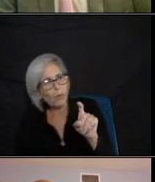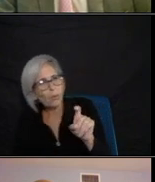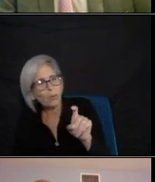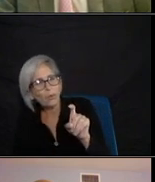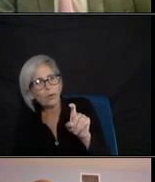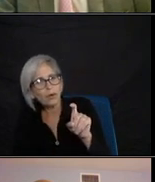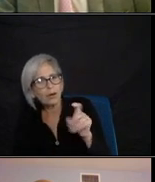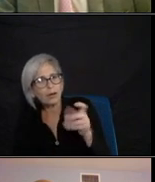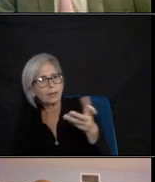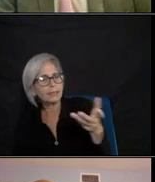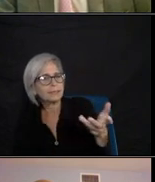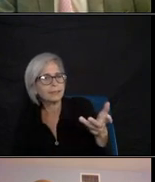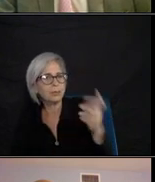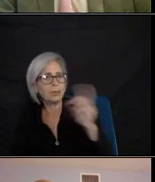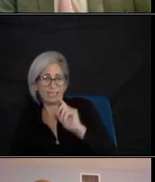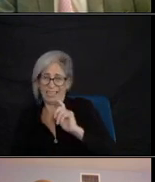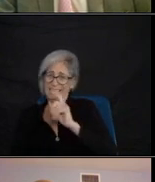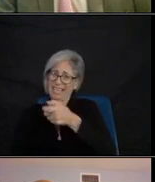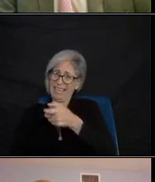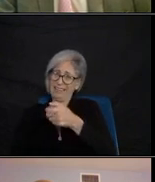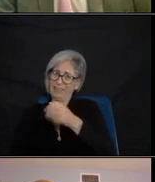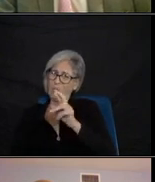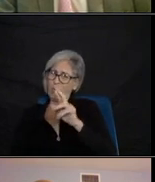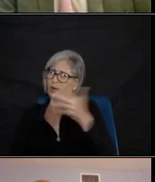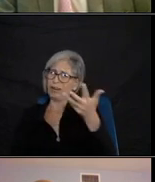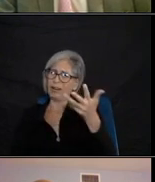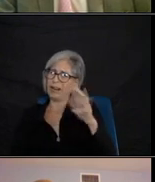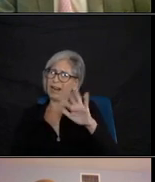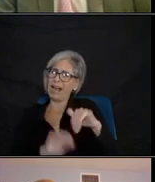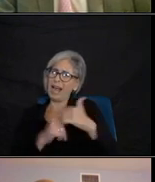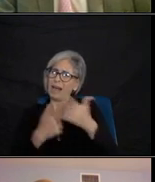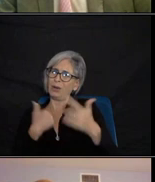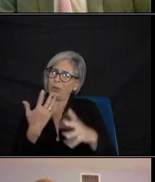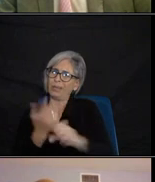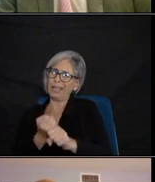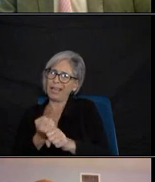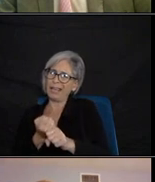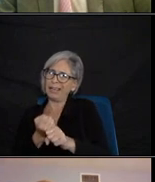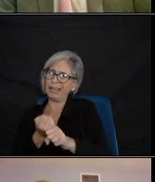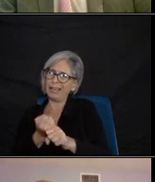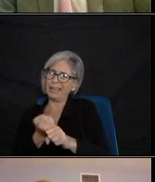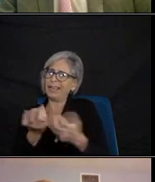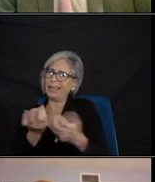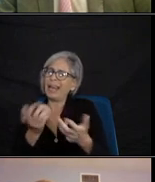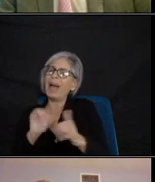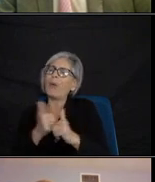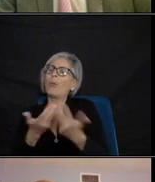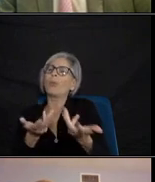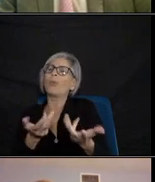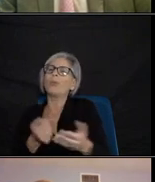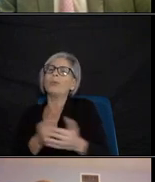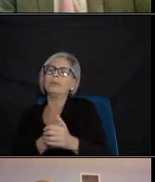Was it a gift or what? How did we get here?